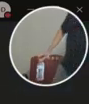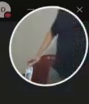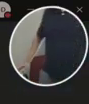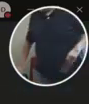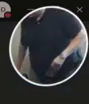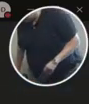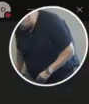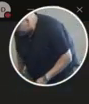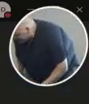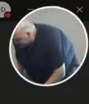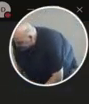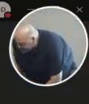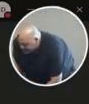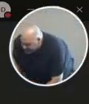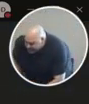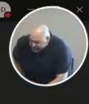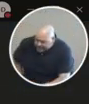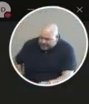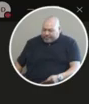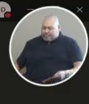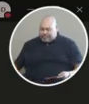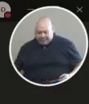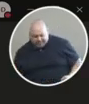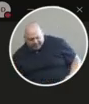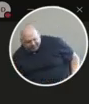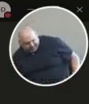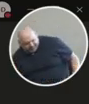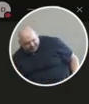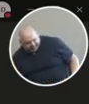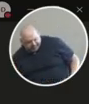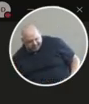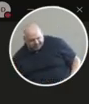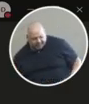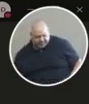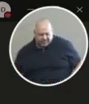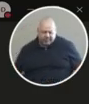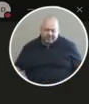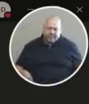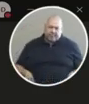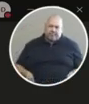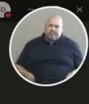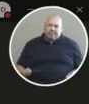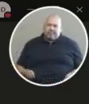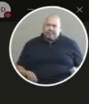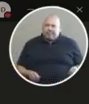sir? If you are, please press *6 to unmute your phone.